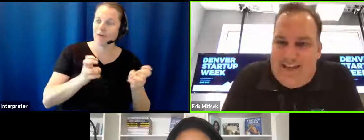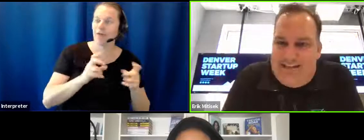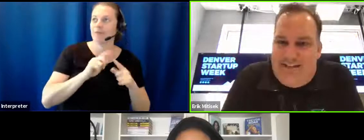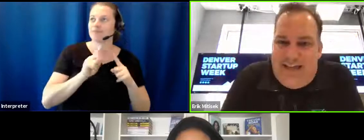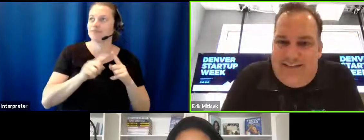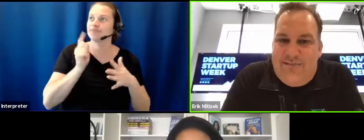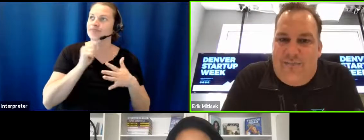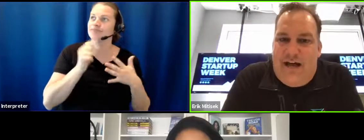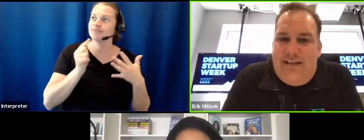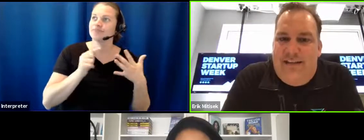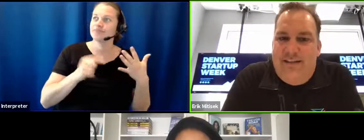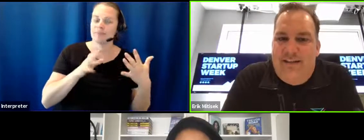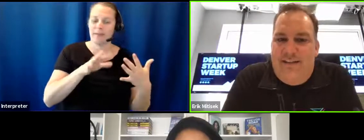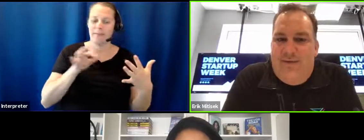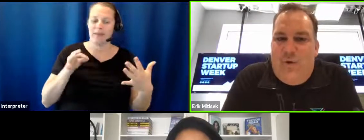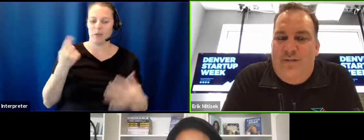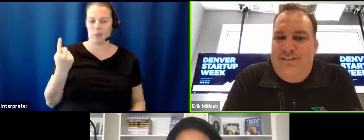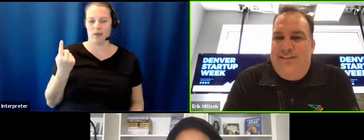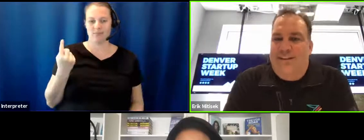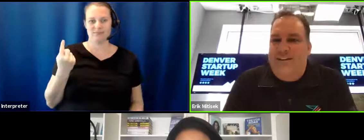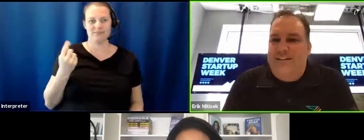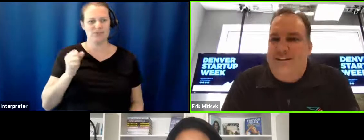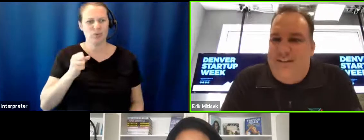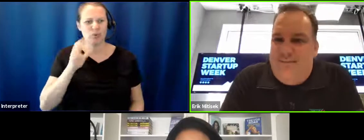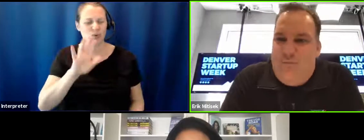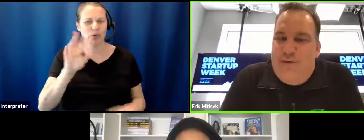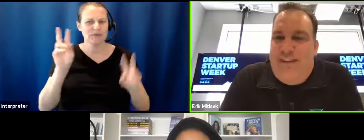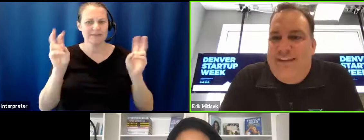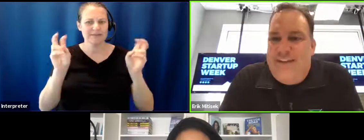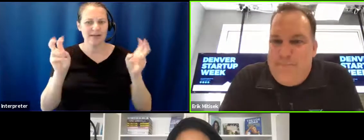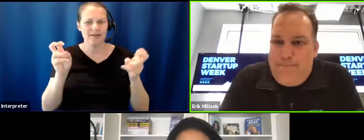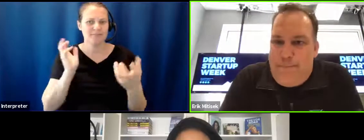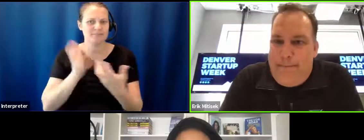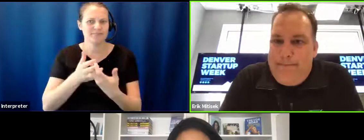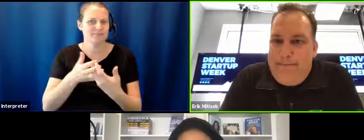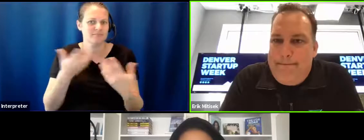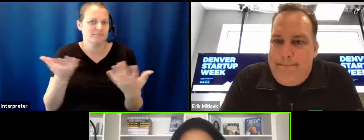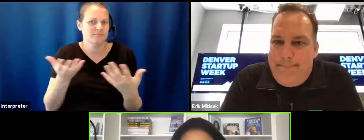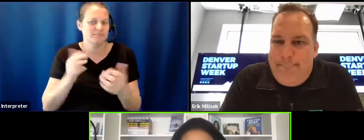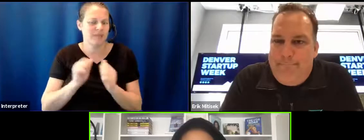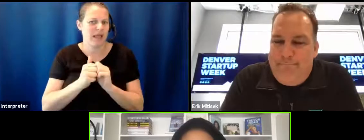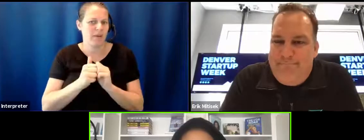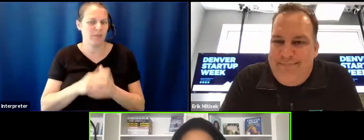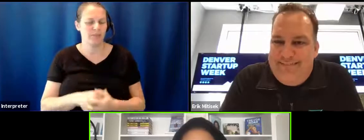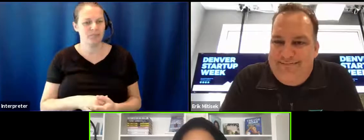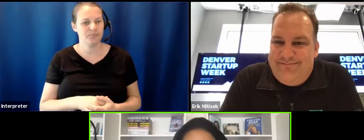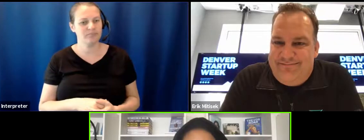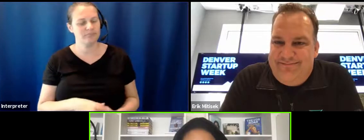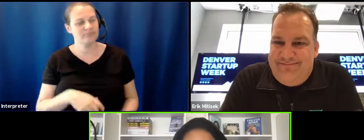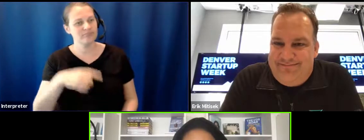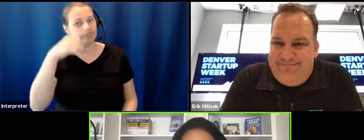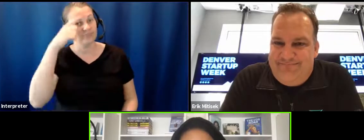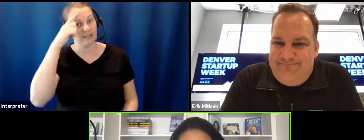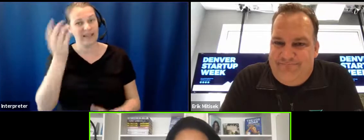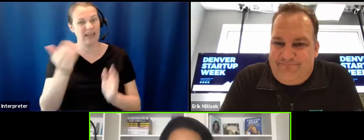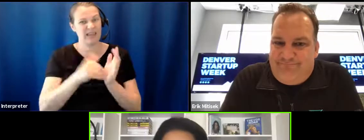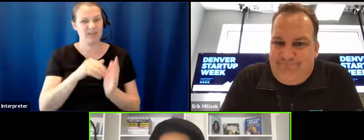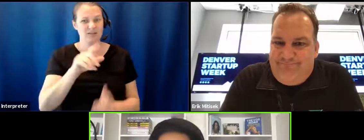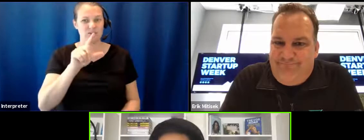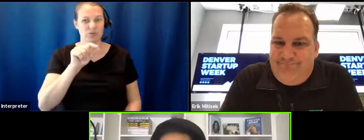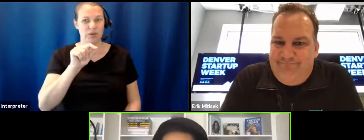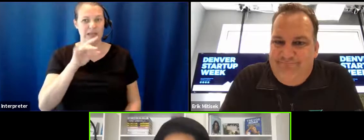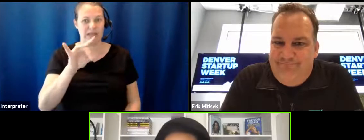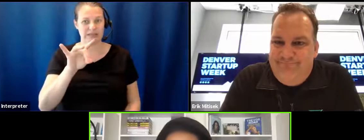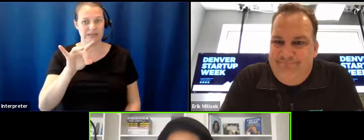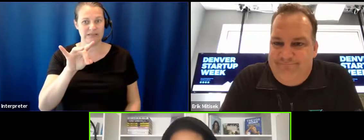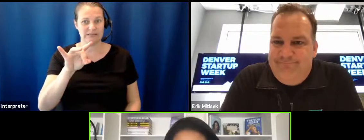title and how does it embody, you know, what you considered and where you landed? Yeah, I think it was 2018 again. So the book came out in May